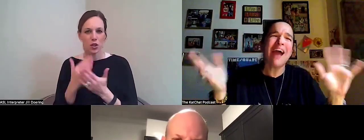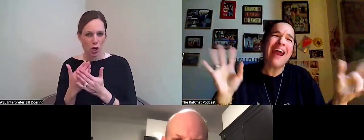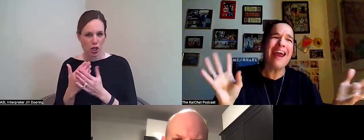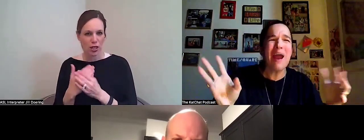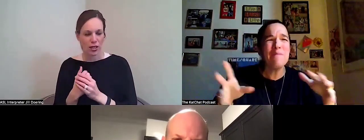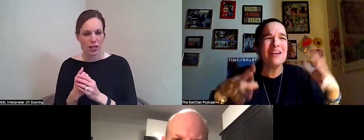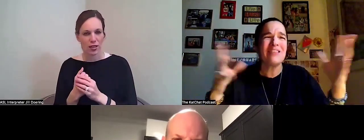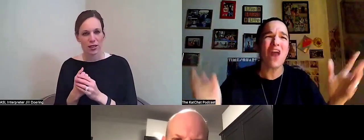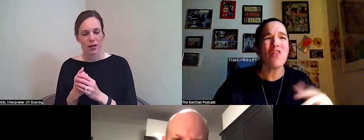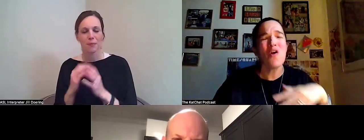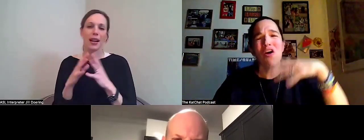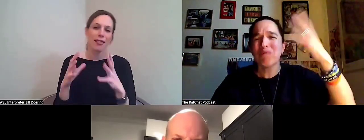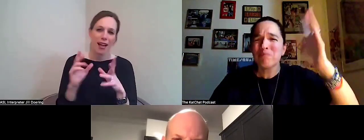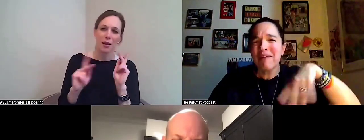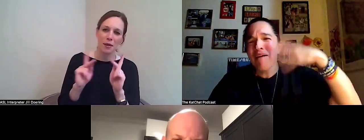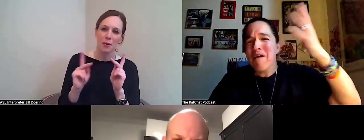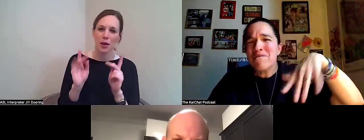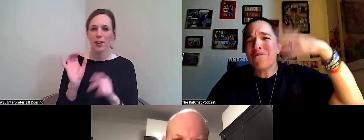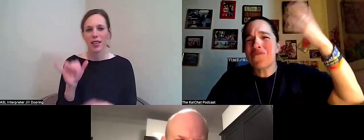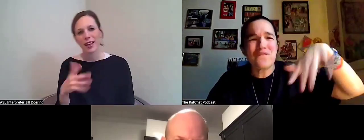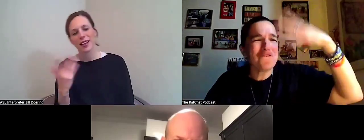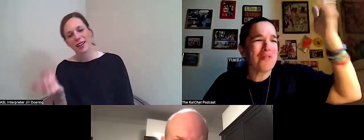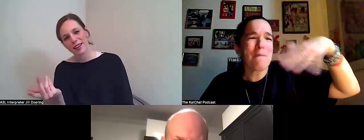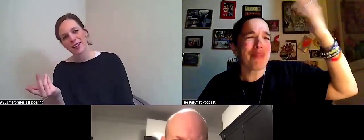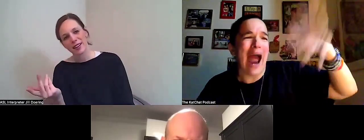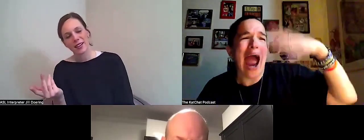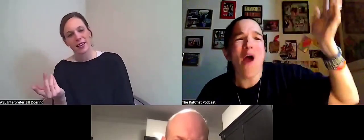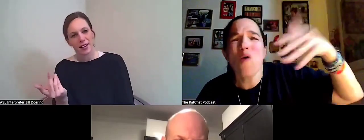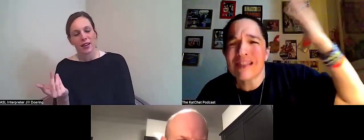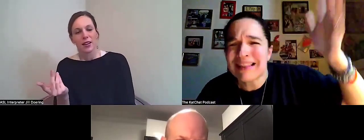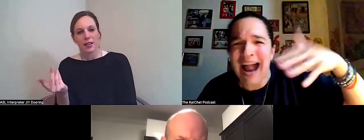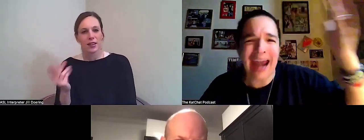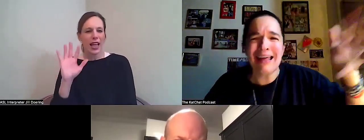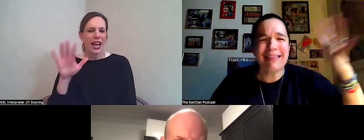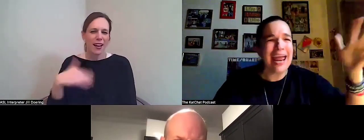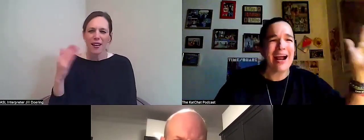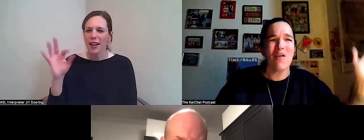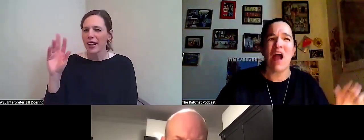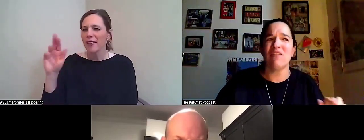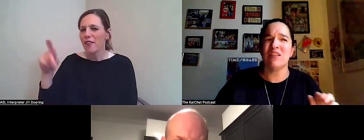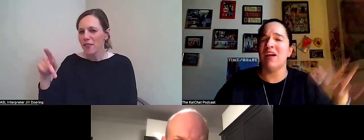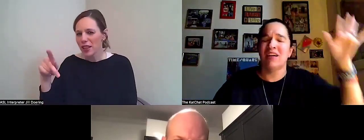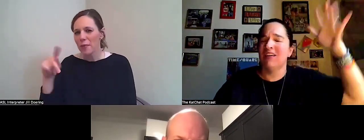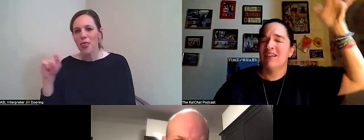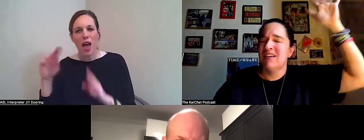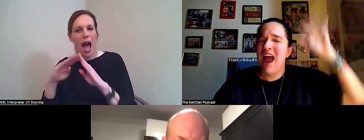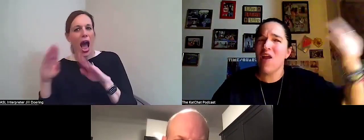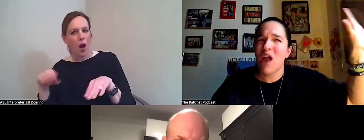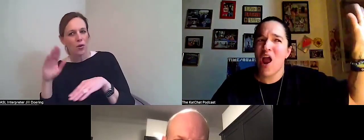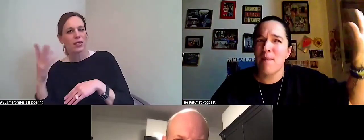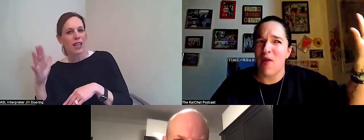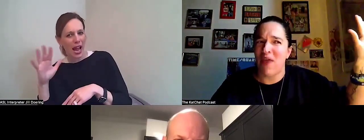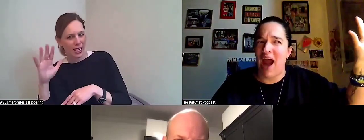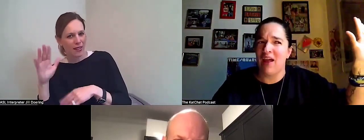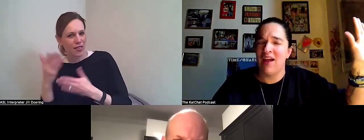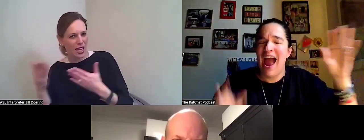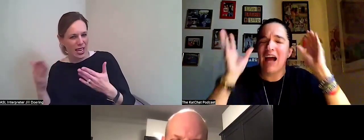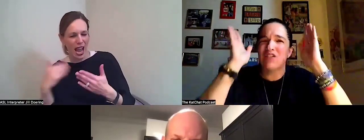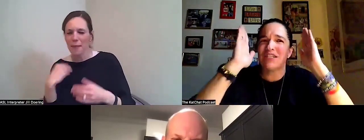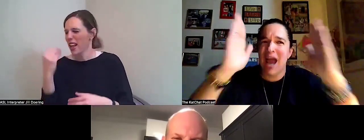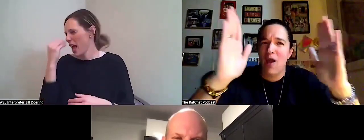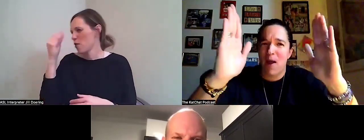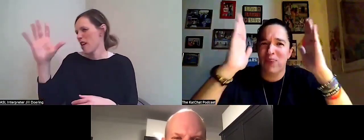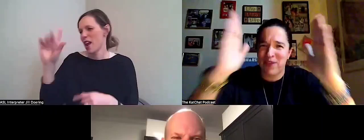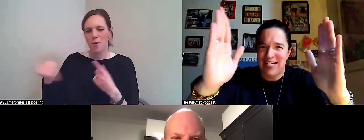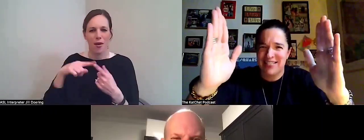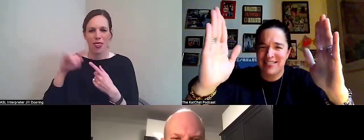people are like, it's another flip the house kind of thing. I don't care about that. I